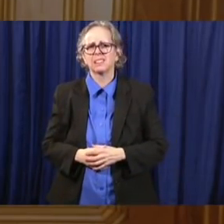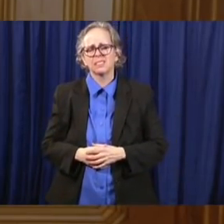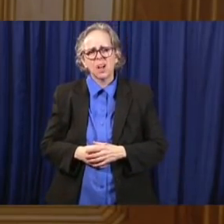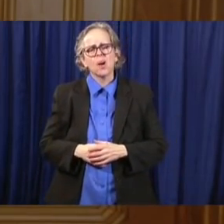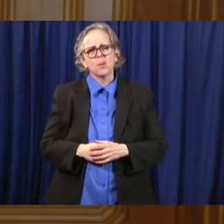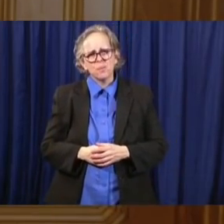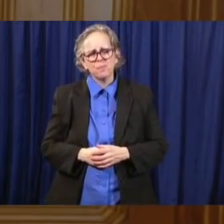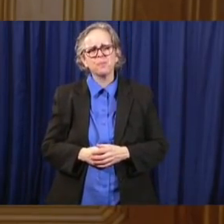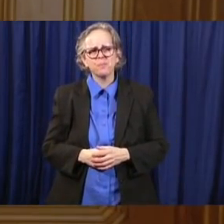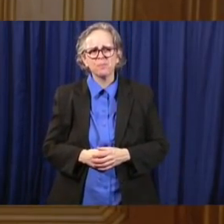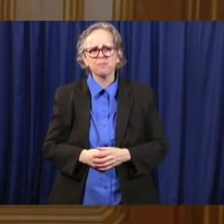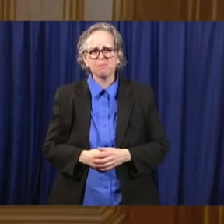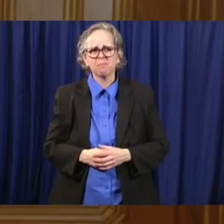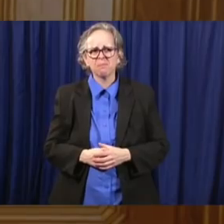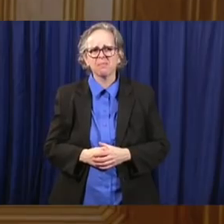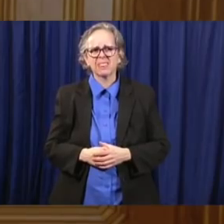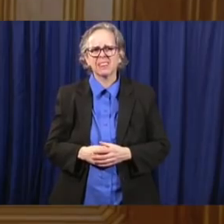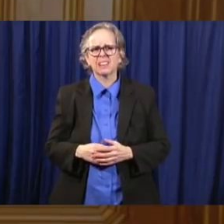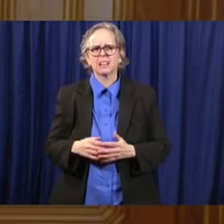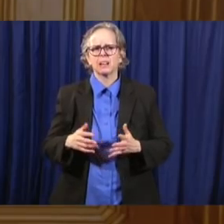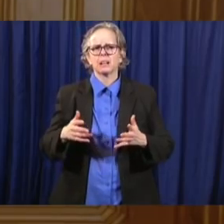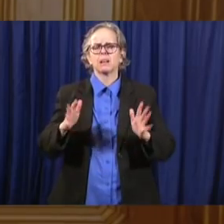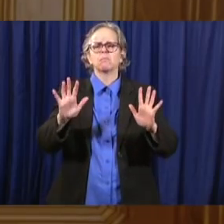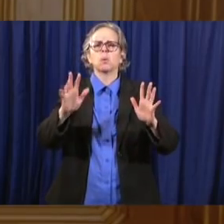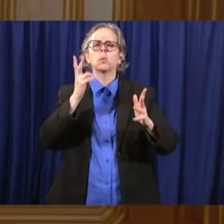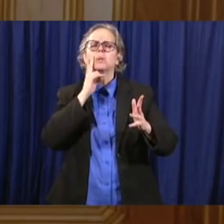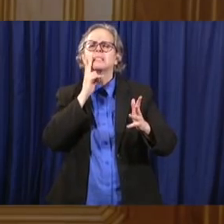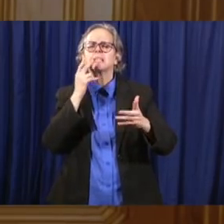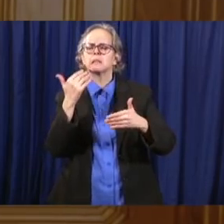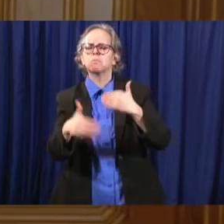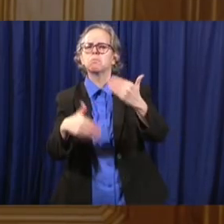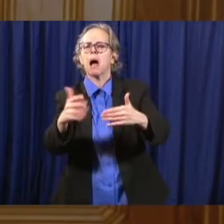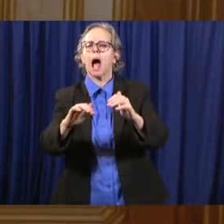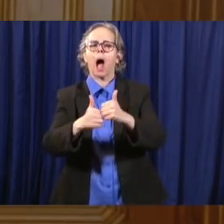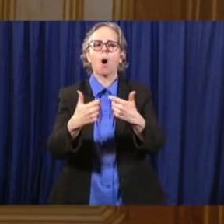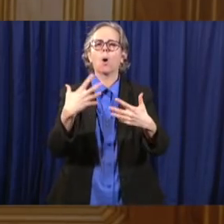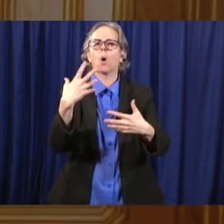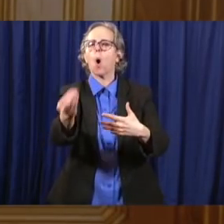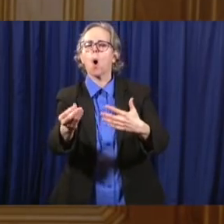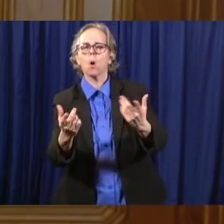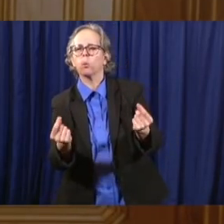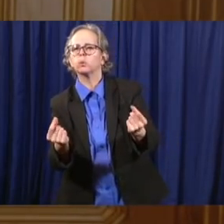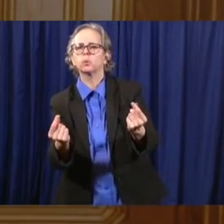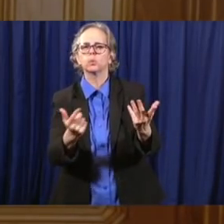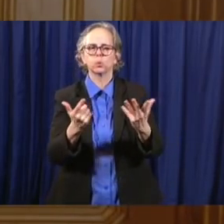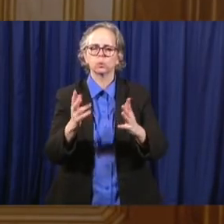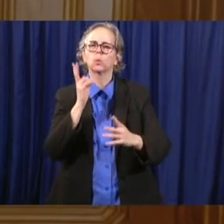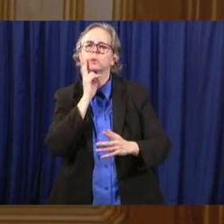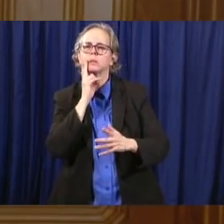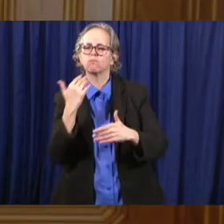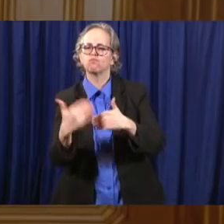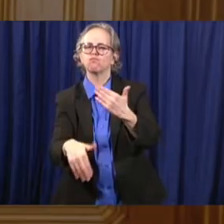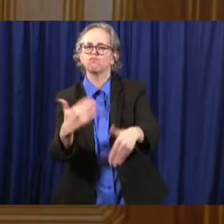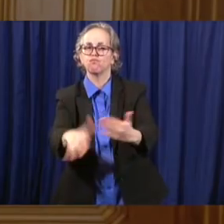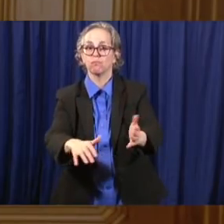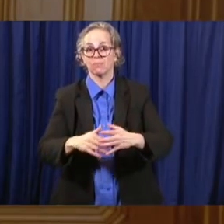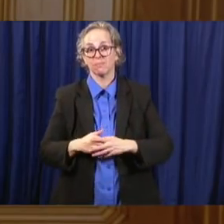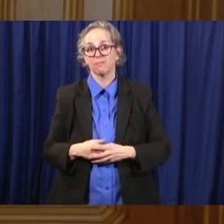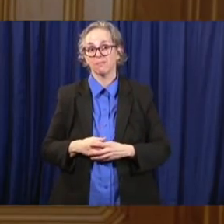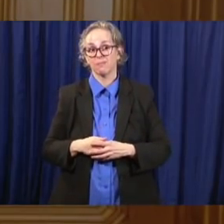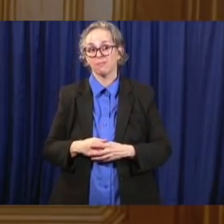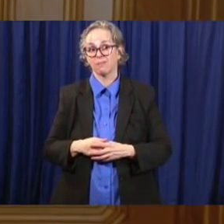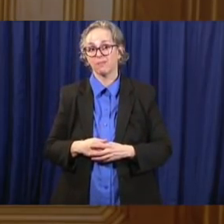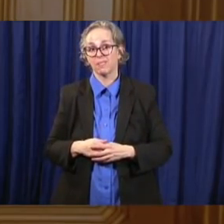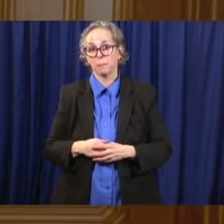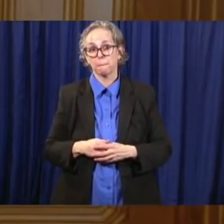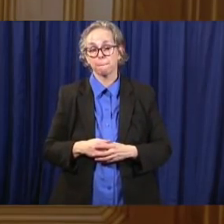let this play out. We see where we are. It's not something.